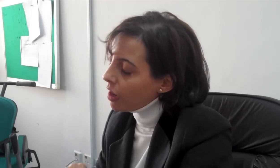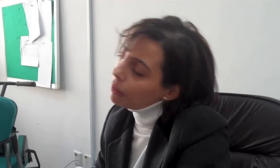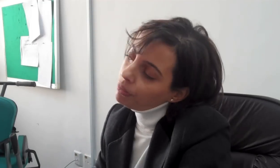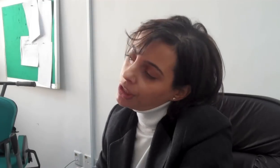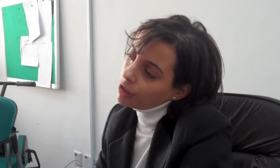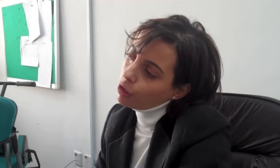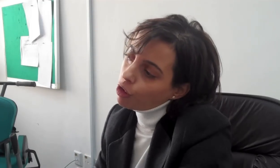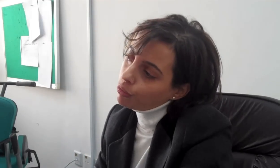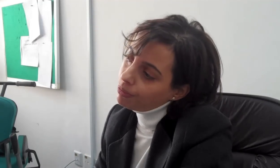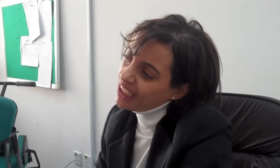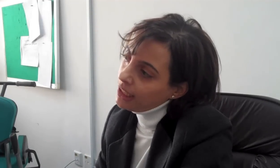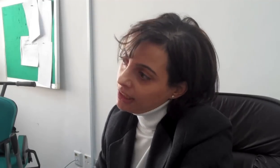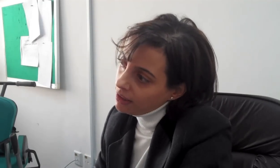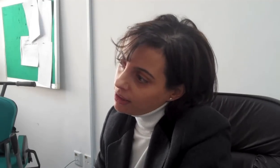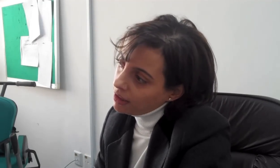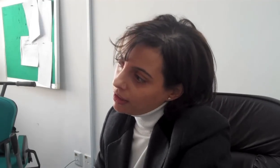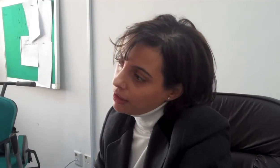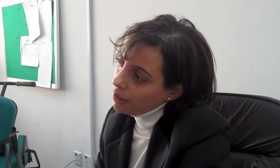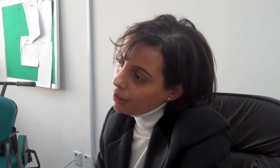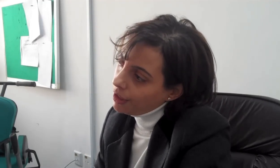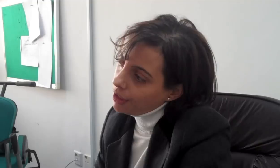that development cannot be